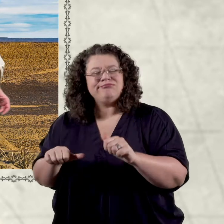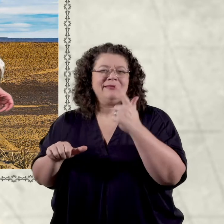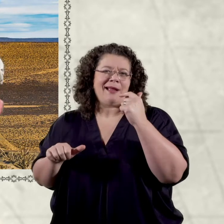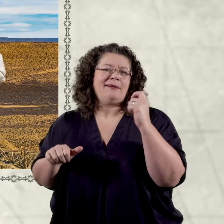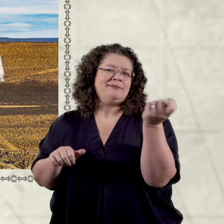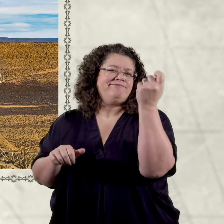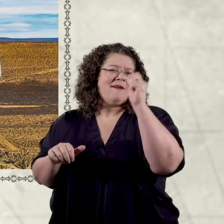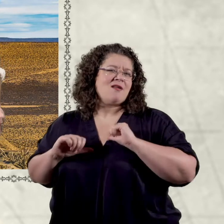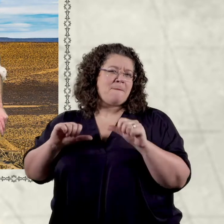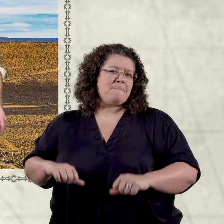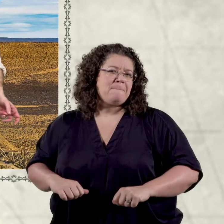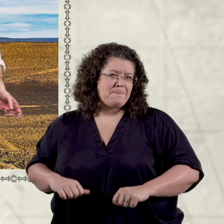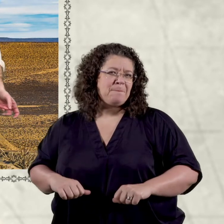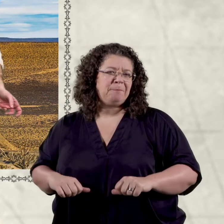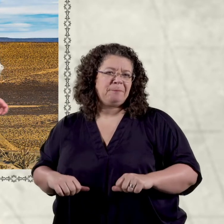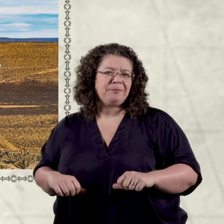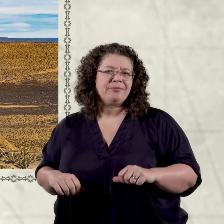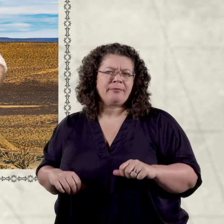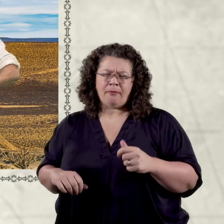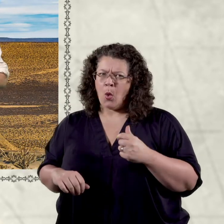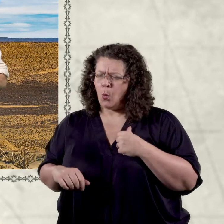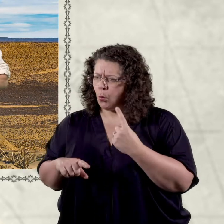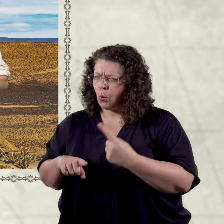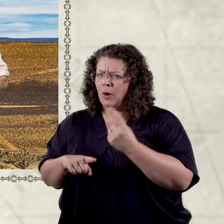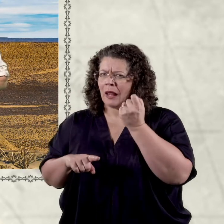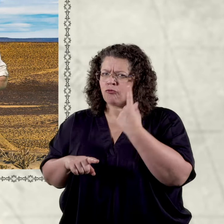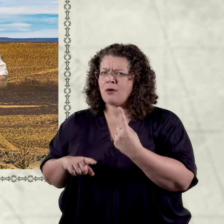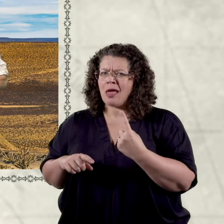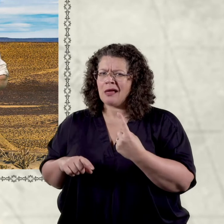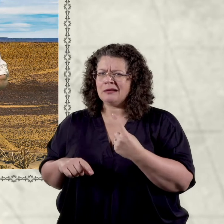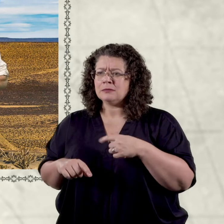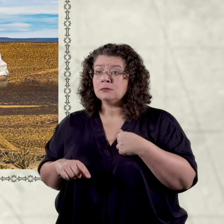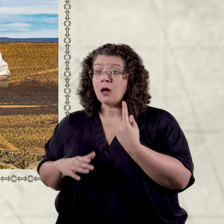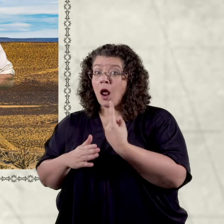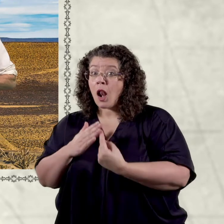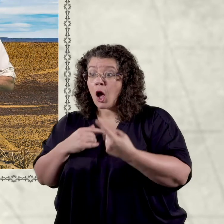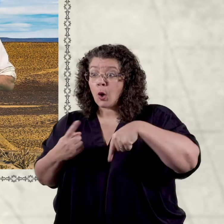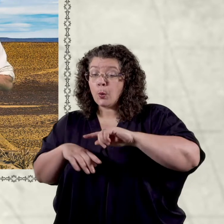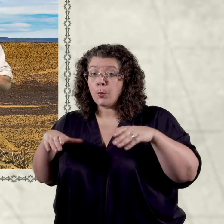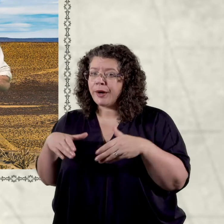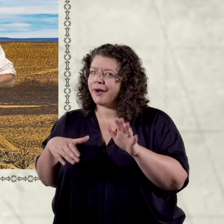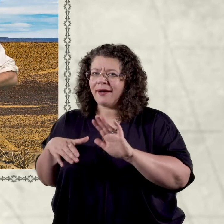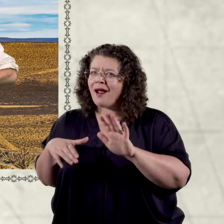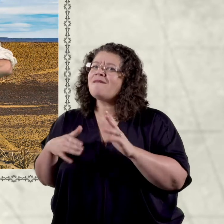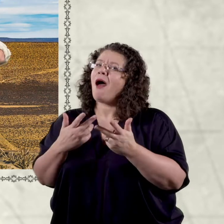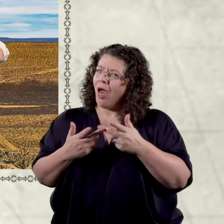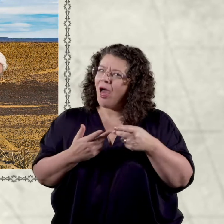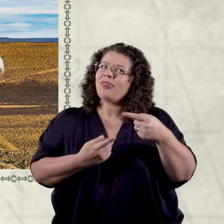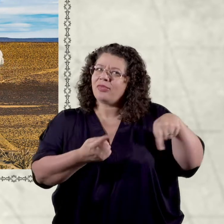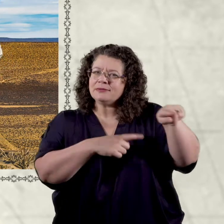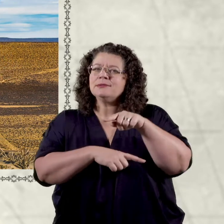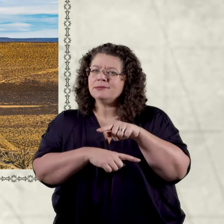then, we quickly realised in the Chubut Valley that we weren't alone. There were other people living there